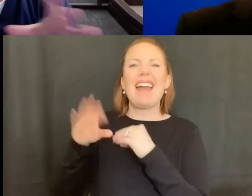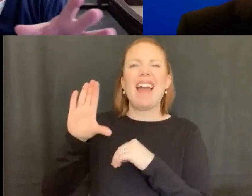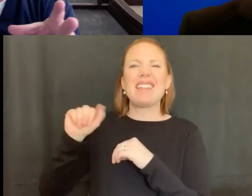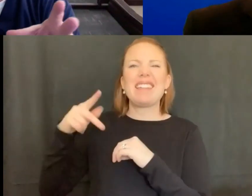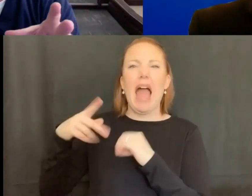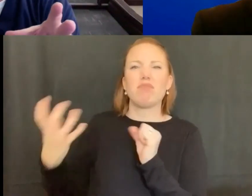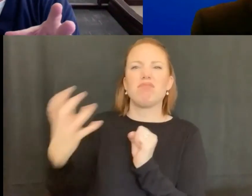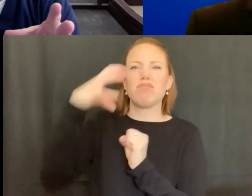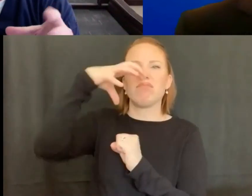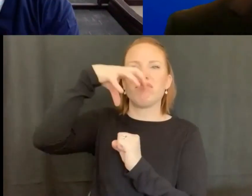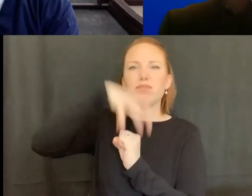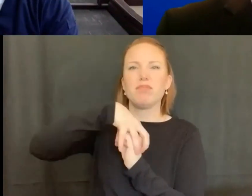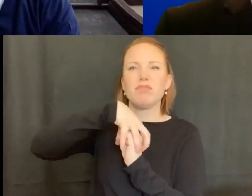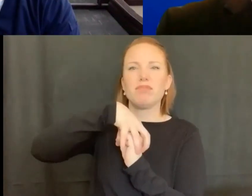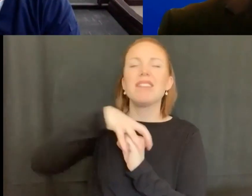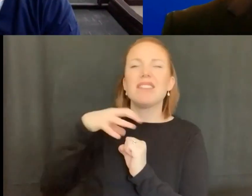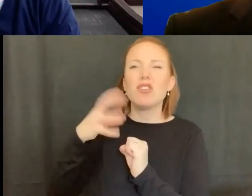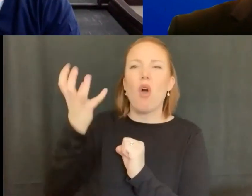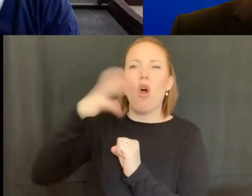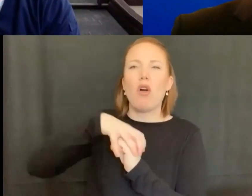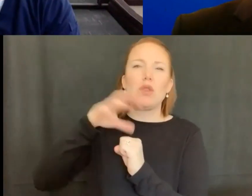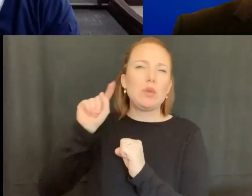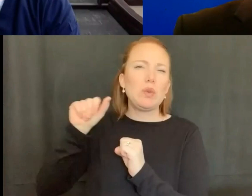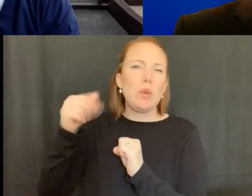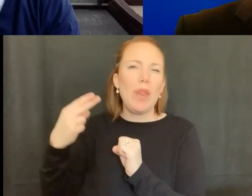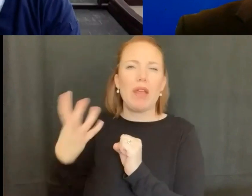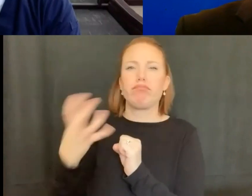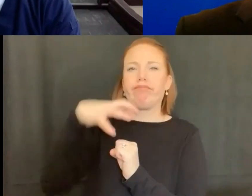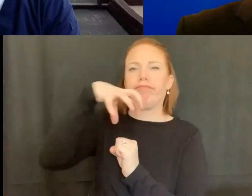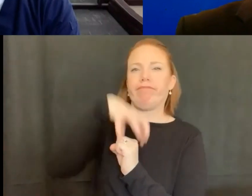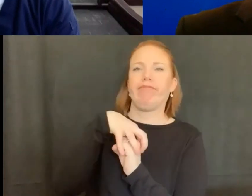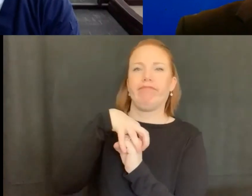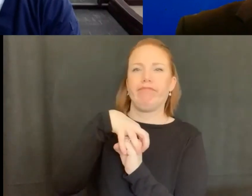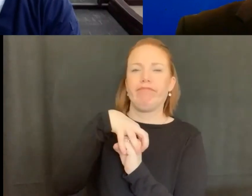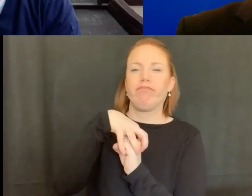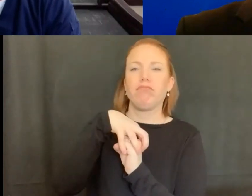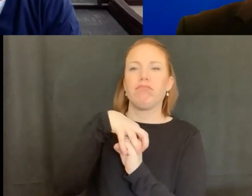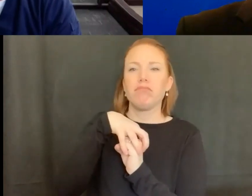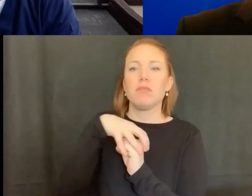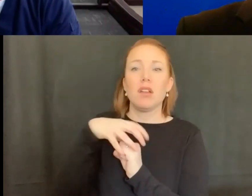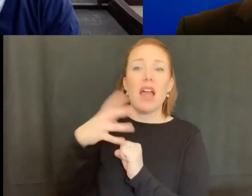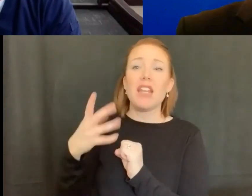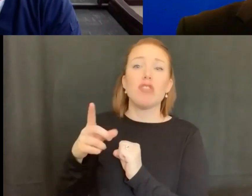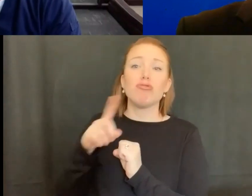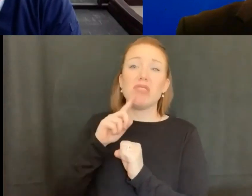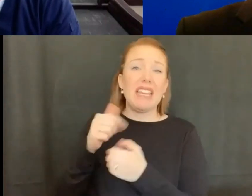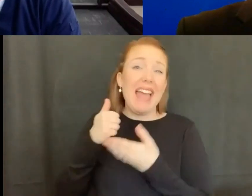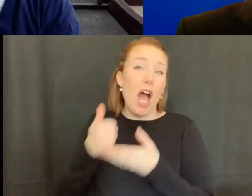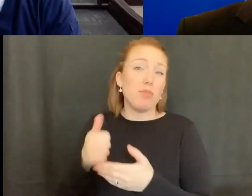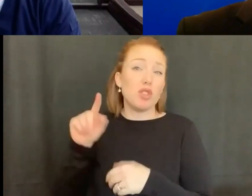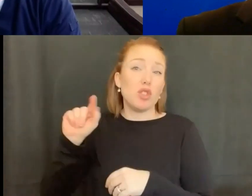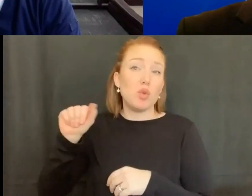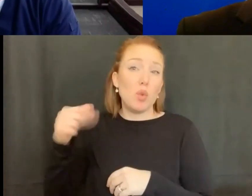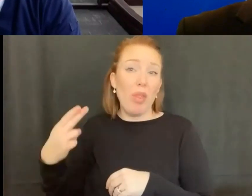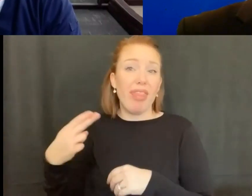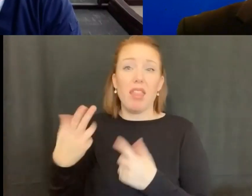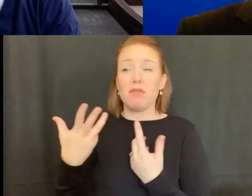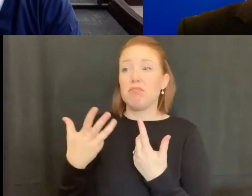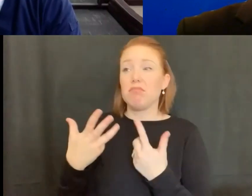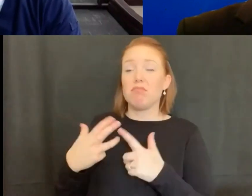like you're resurfacing the tooth. And that's done to basically restore a tooth that couldn't be otherwise